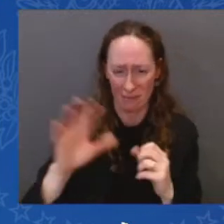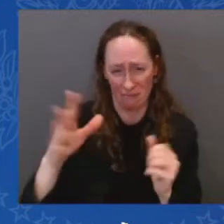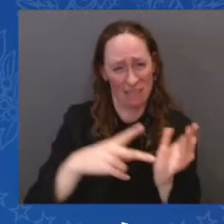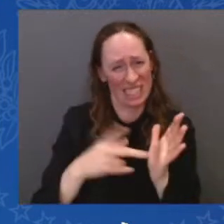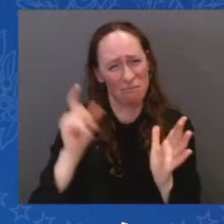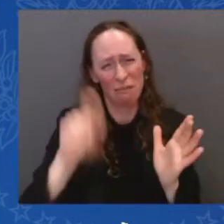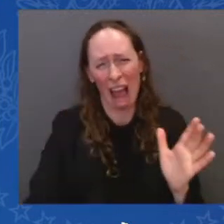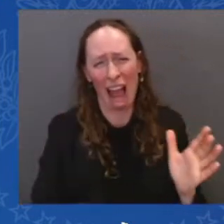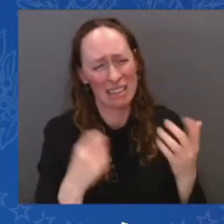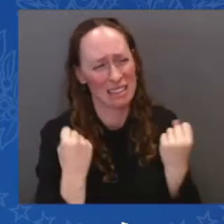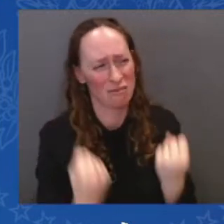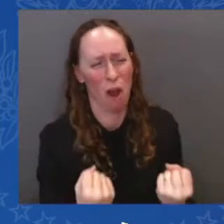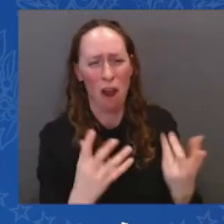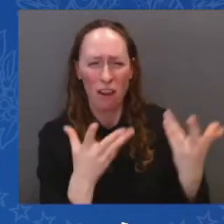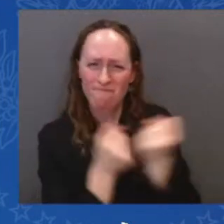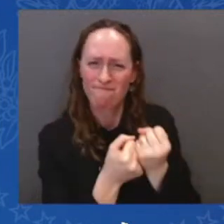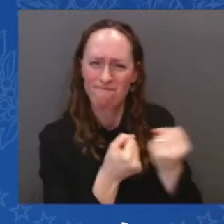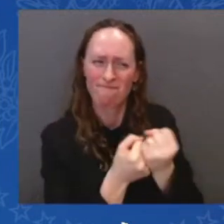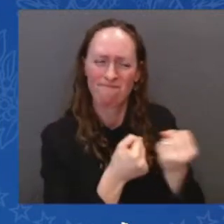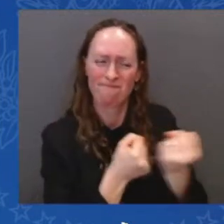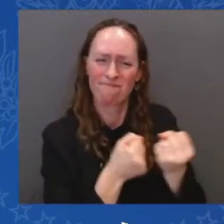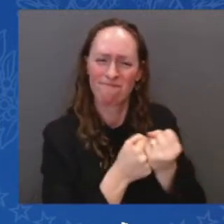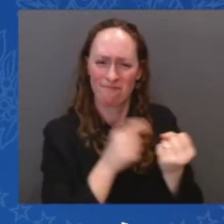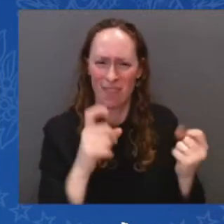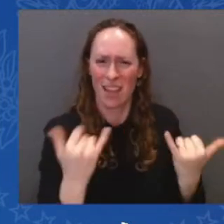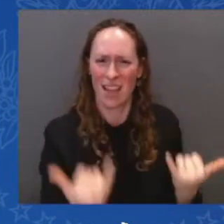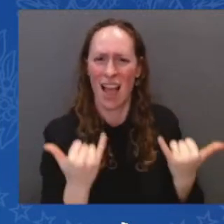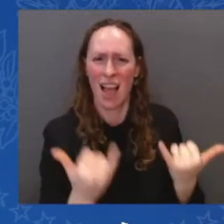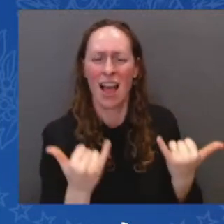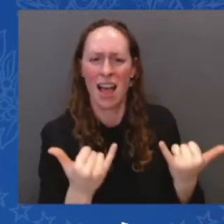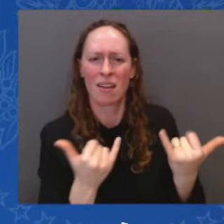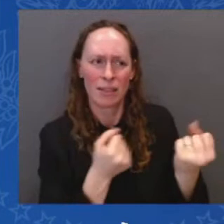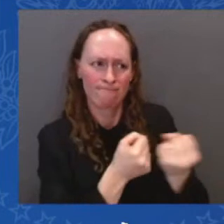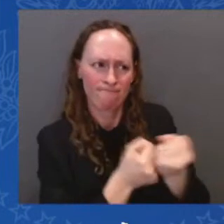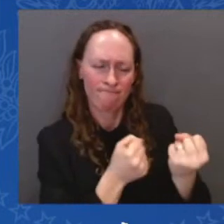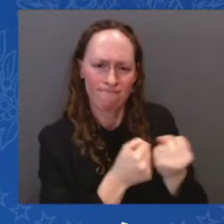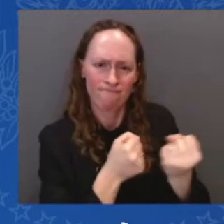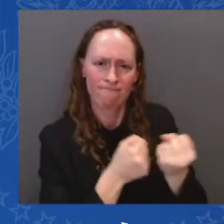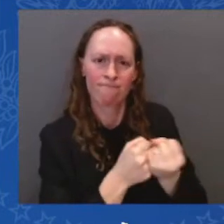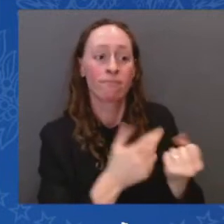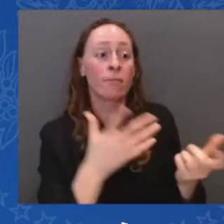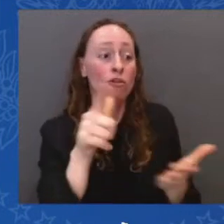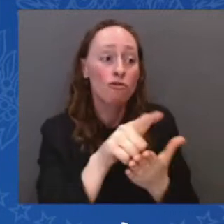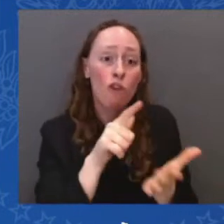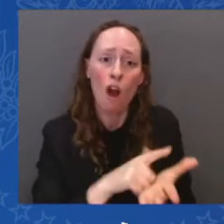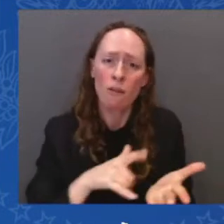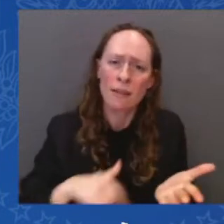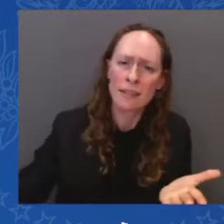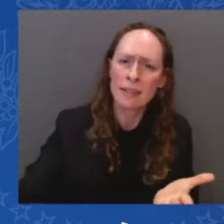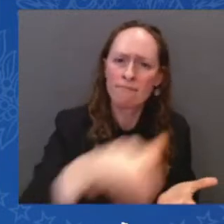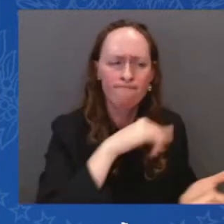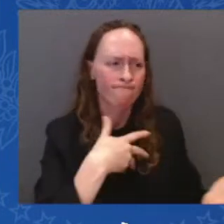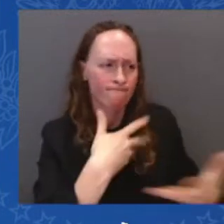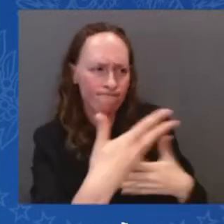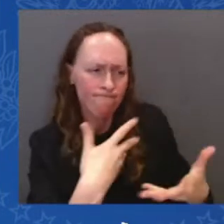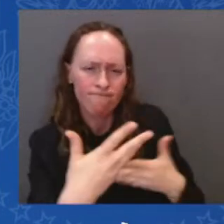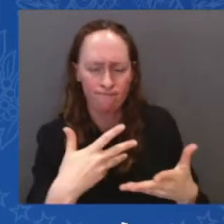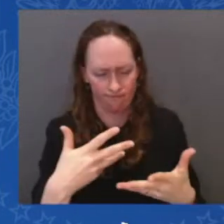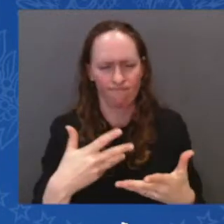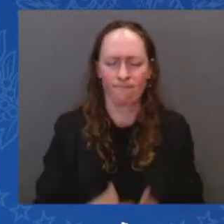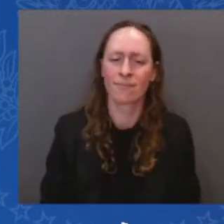Now, his sense of calling grew out of the proud military family, Milley family heritage of military